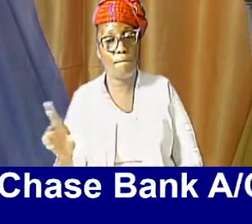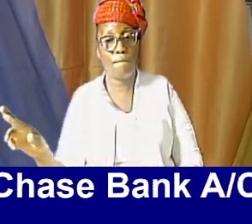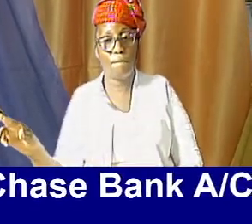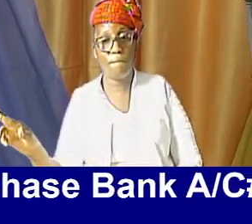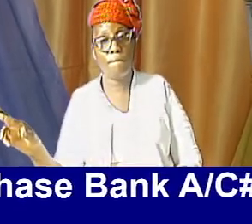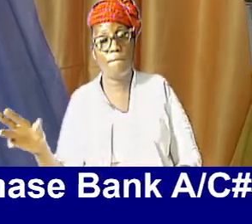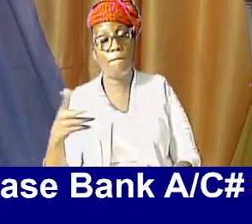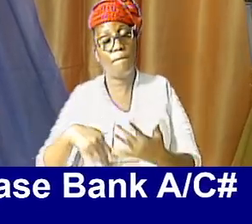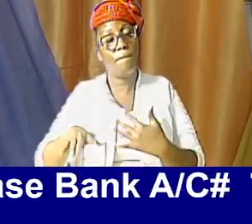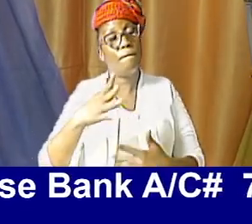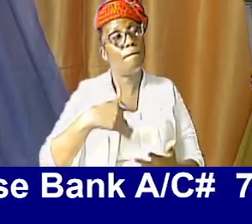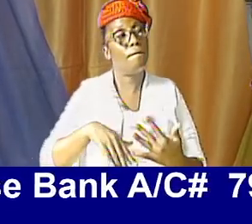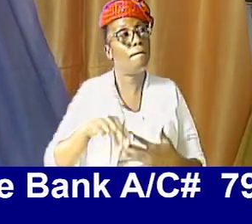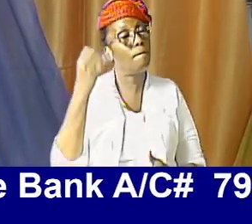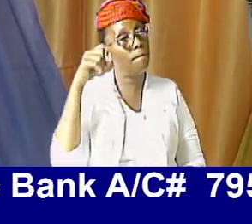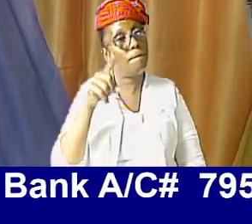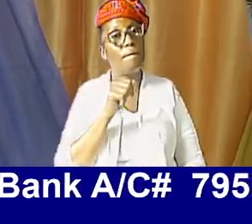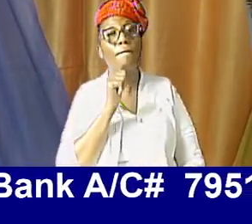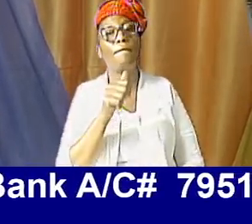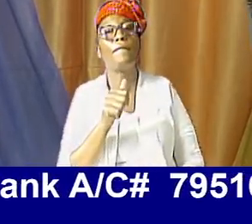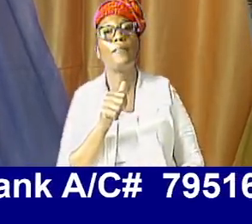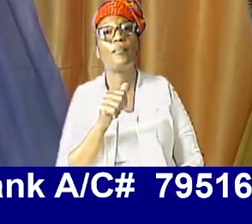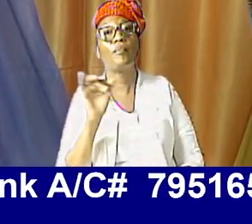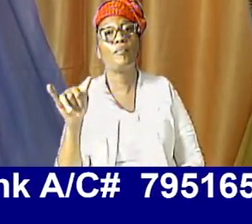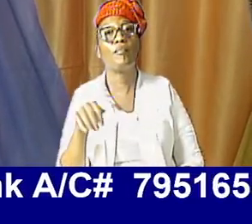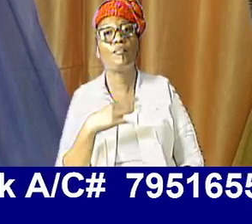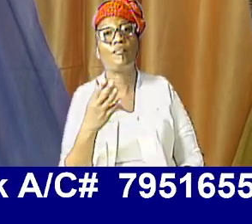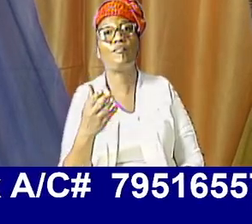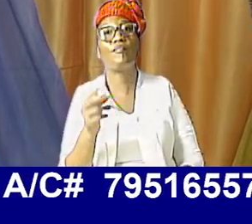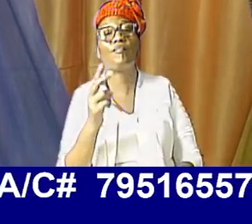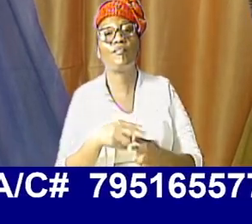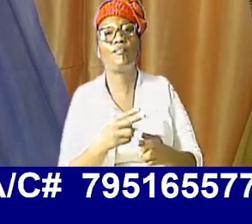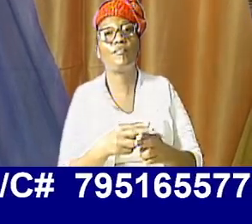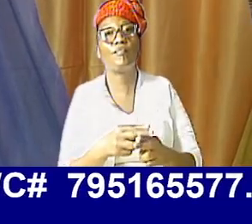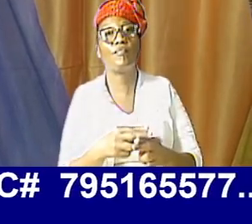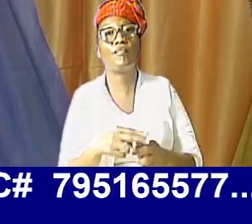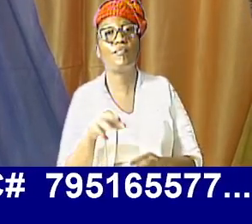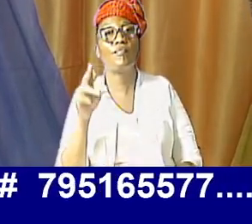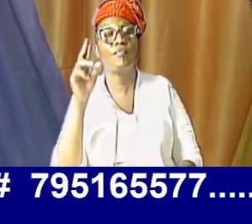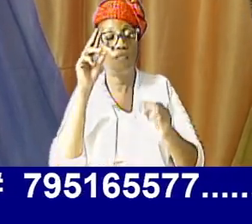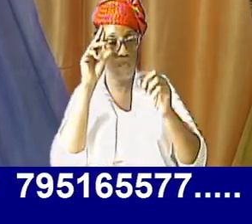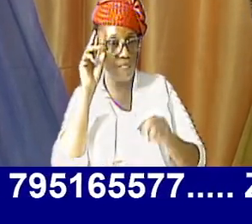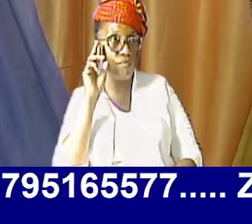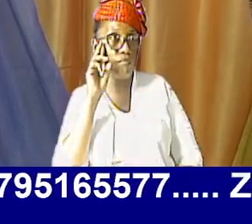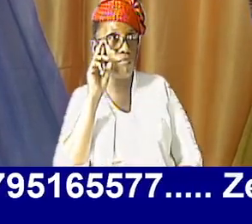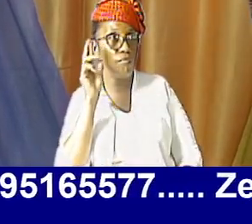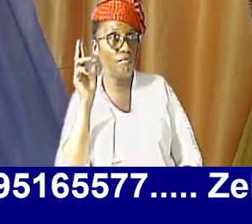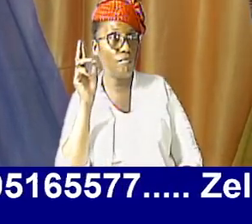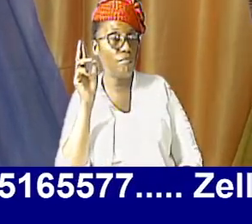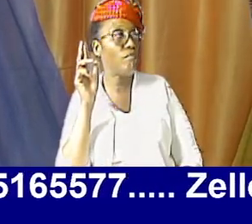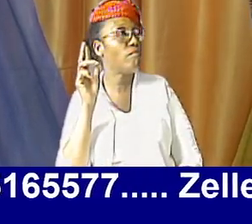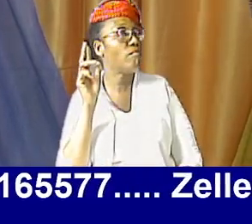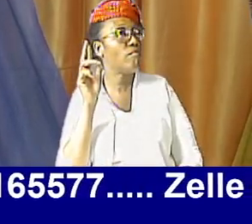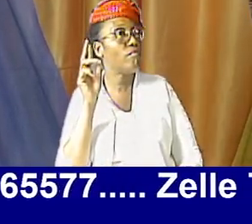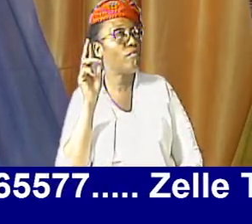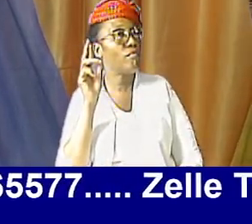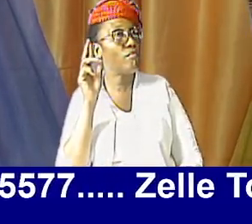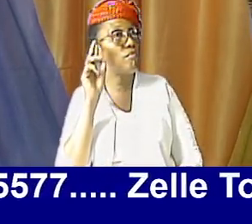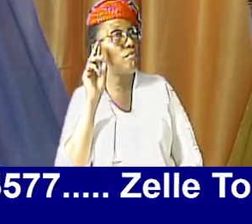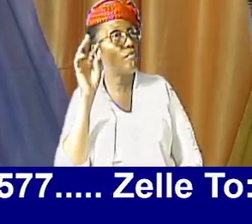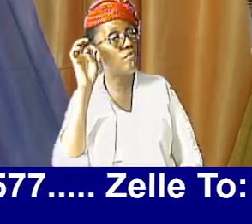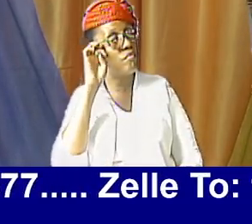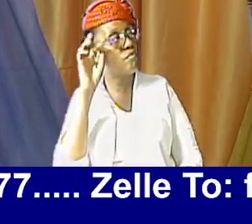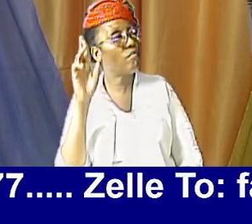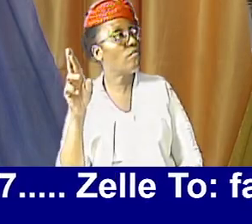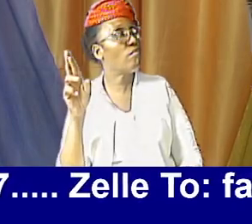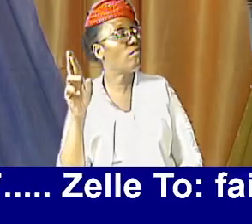Sister Erica Redmond, today should be the day that you do so. Praise God. I just want to remind all of us that